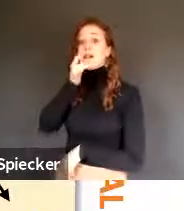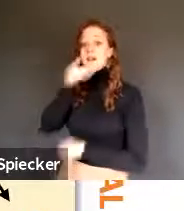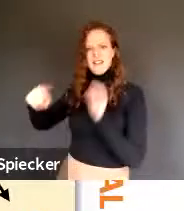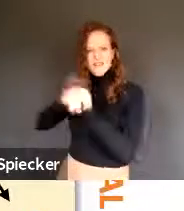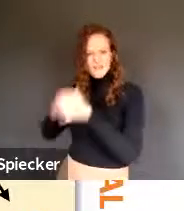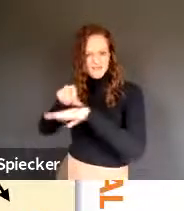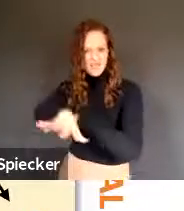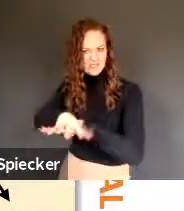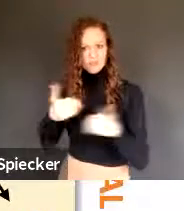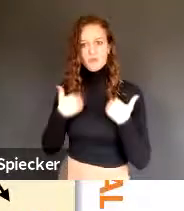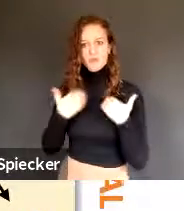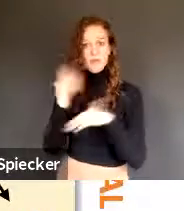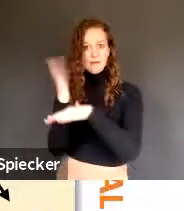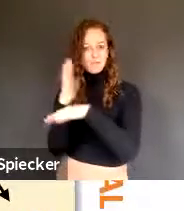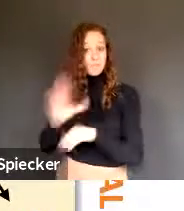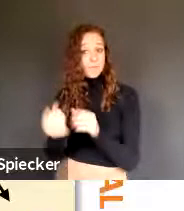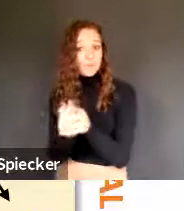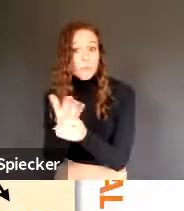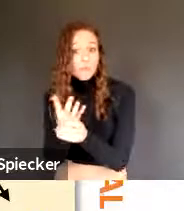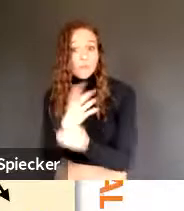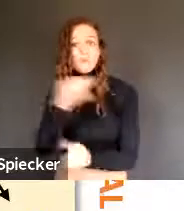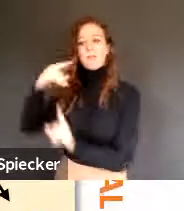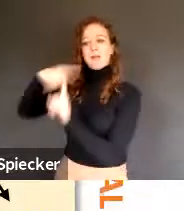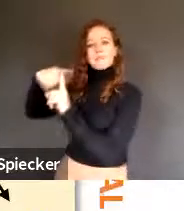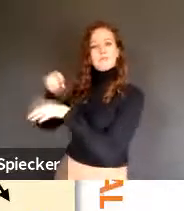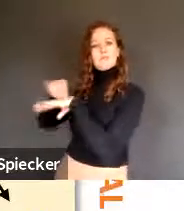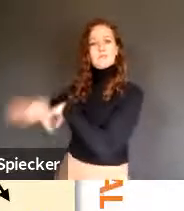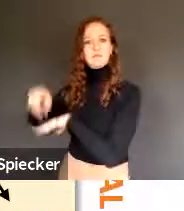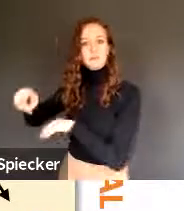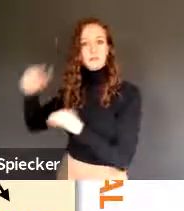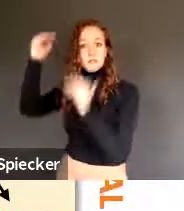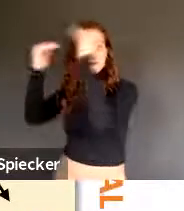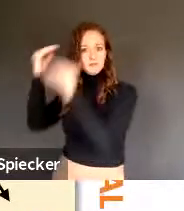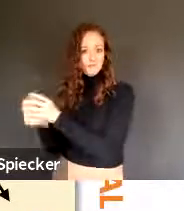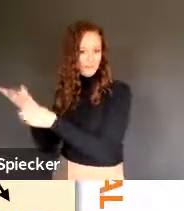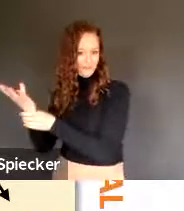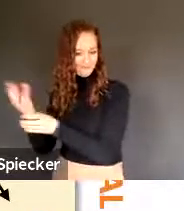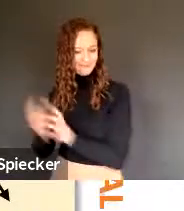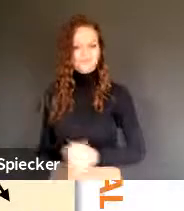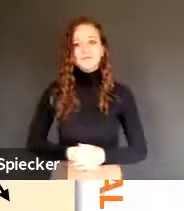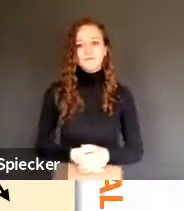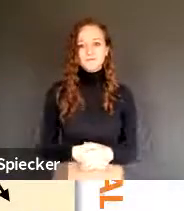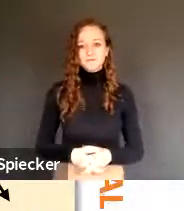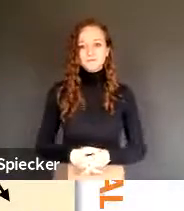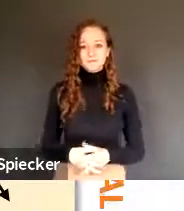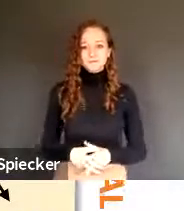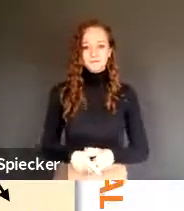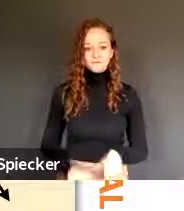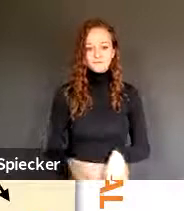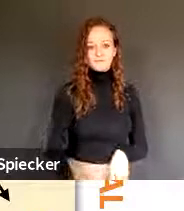effect of light on growth. Light negatively affected the growth of juveniles and positively affected the growth of adults.